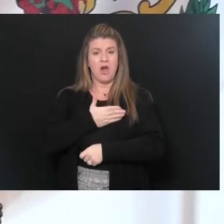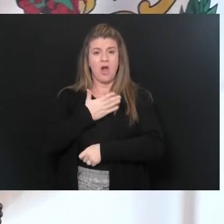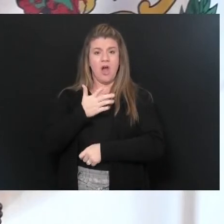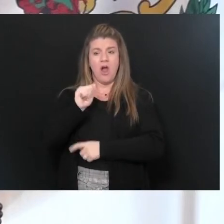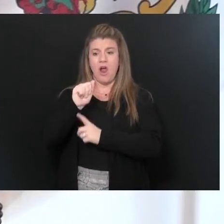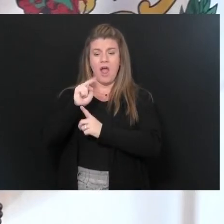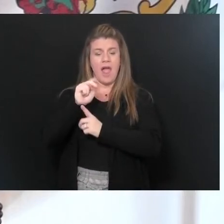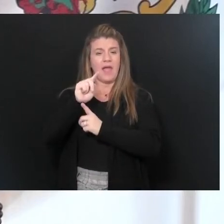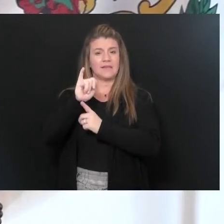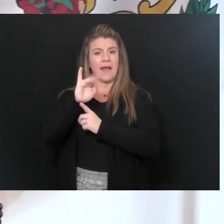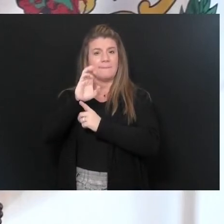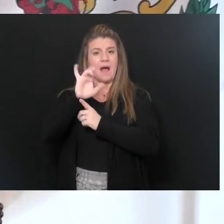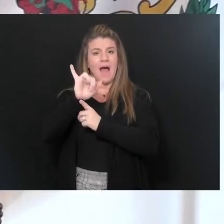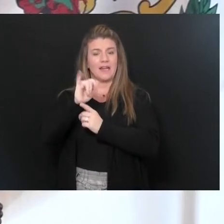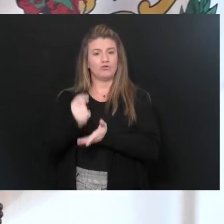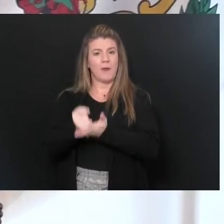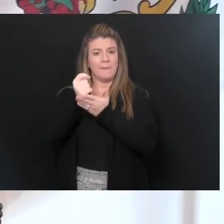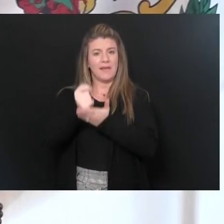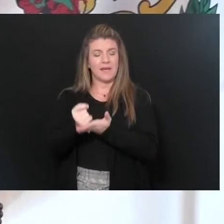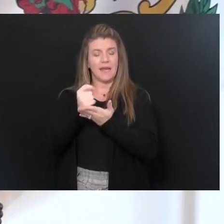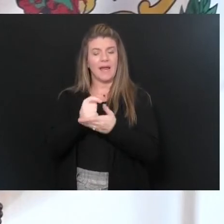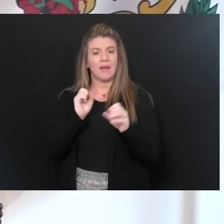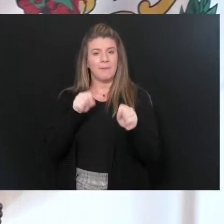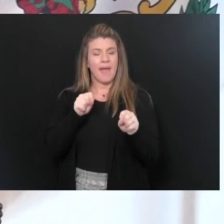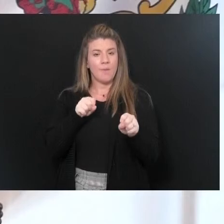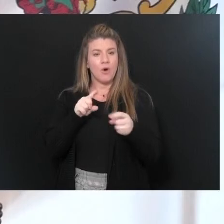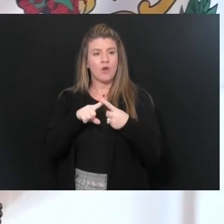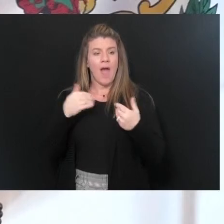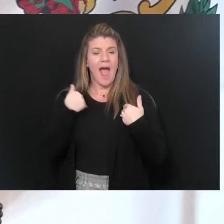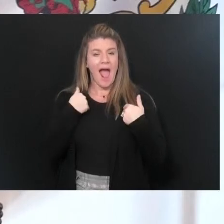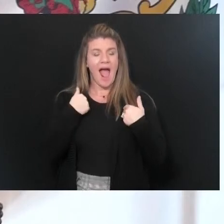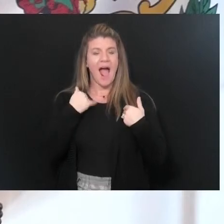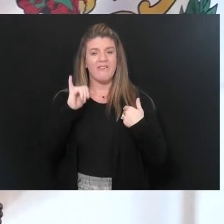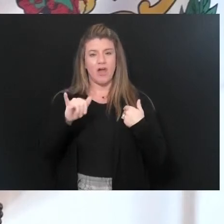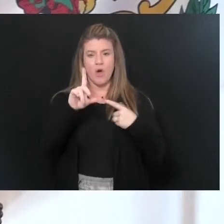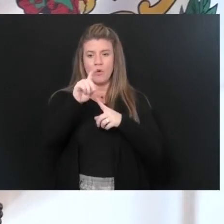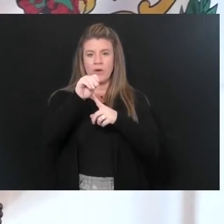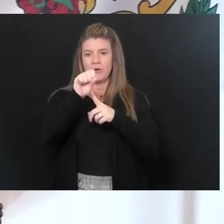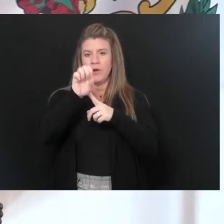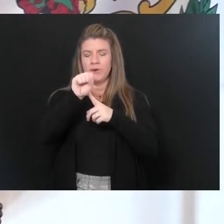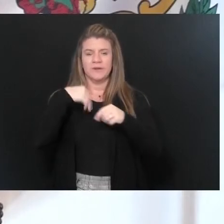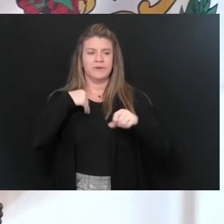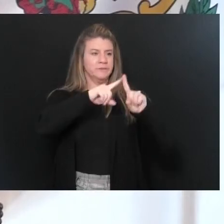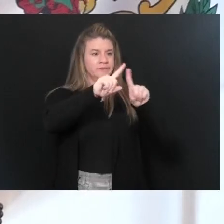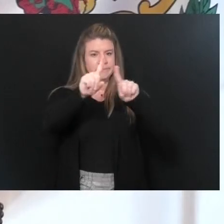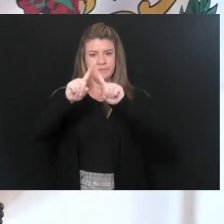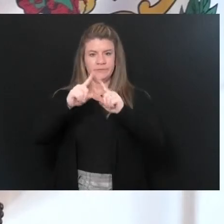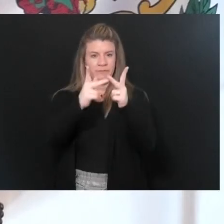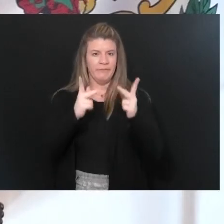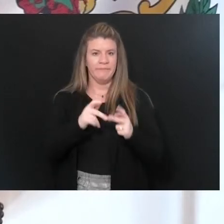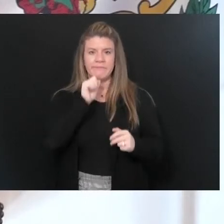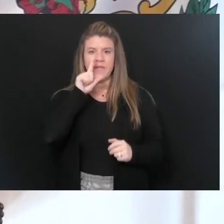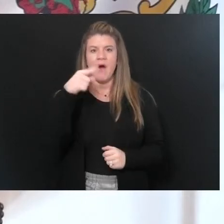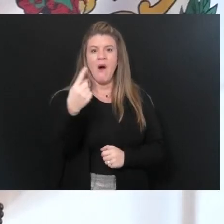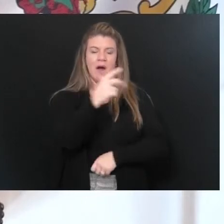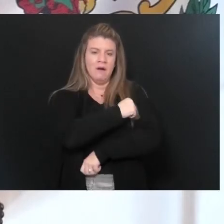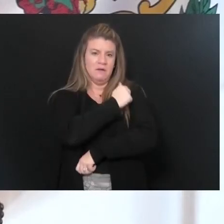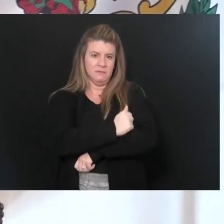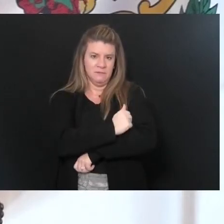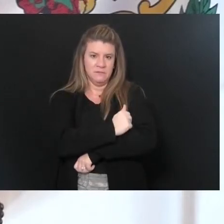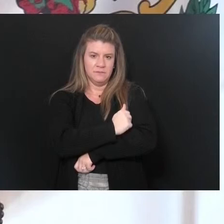antibody treatment and everything, to be able to have these doses in a lot of different places and everything, and not just at